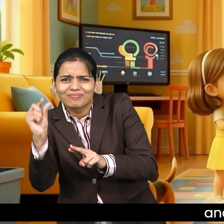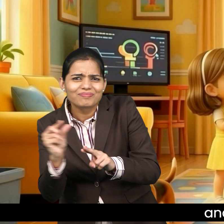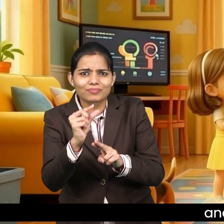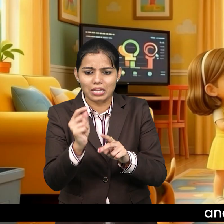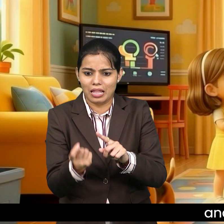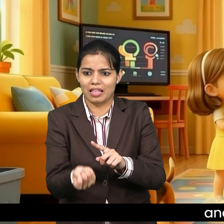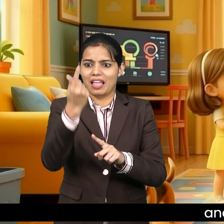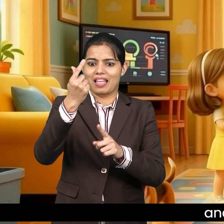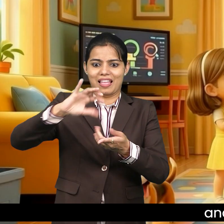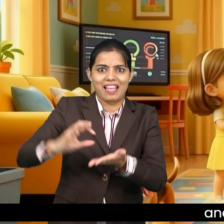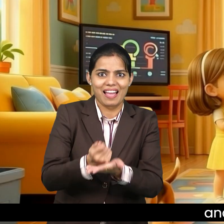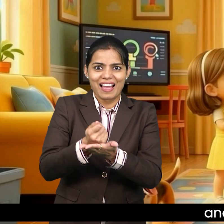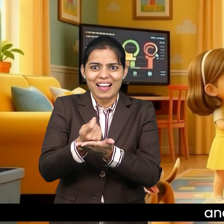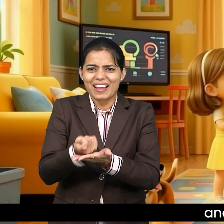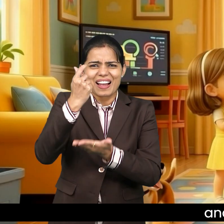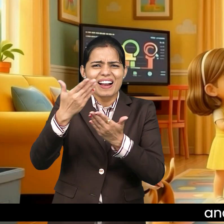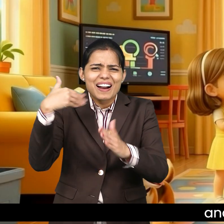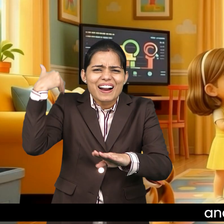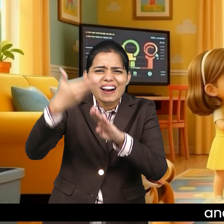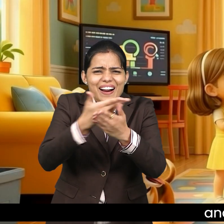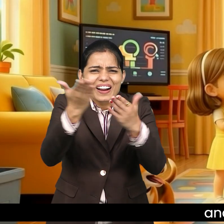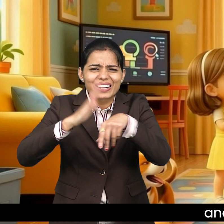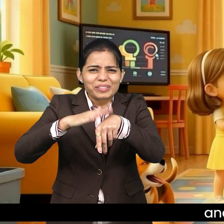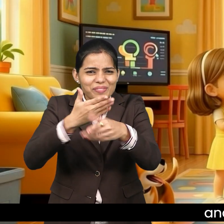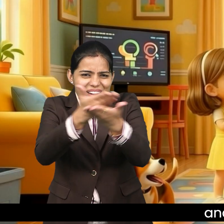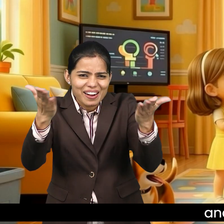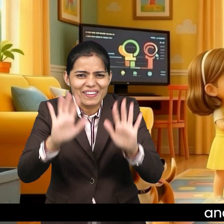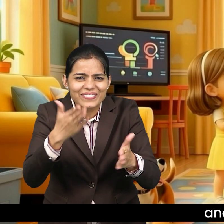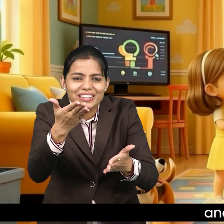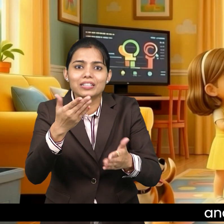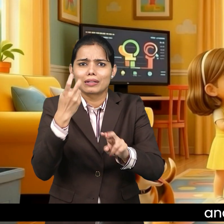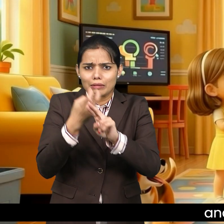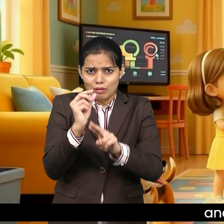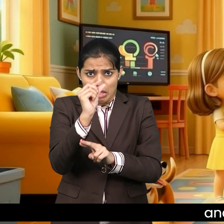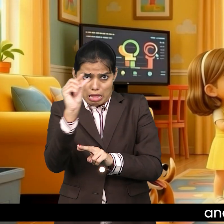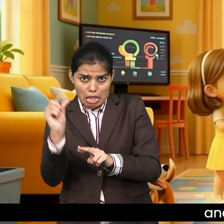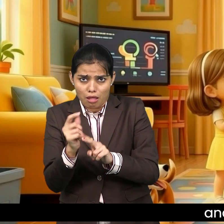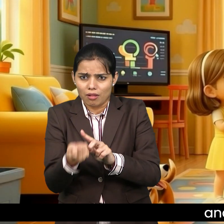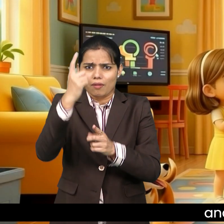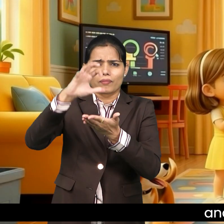and catching them.